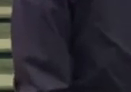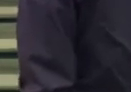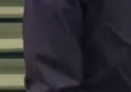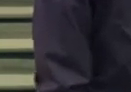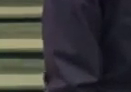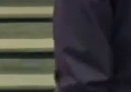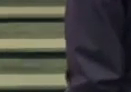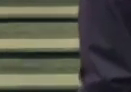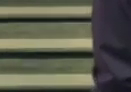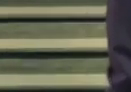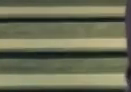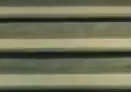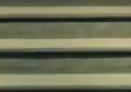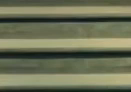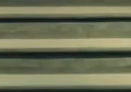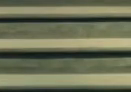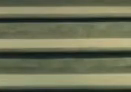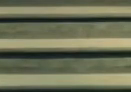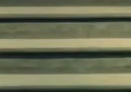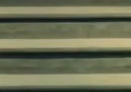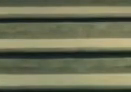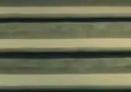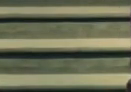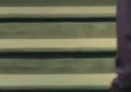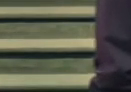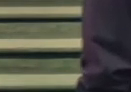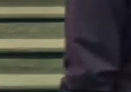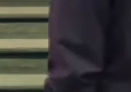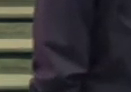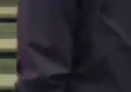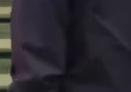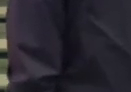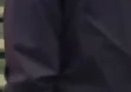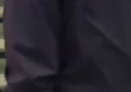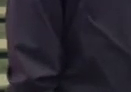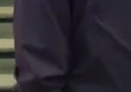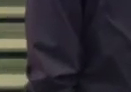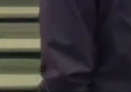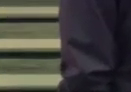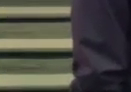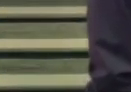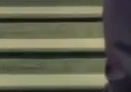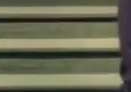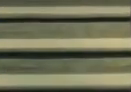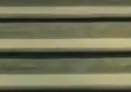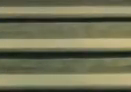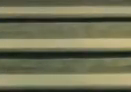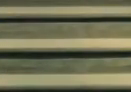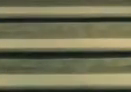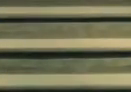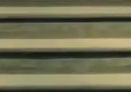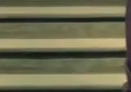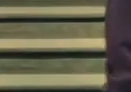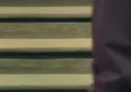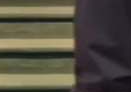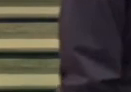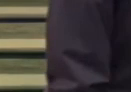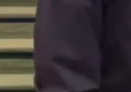pray, Father, your blessing on us as we serve you now and as we sing to you in the name of Jesus. Amen.